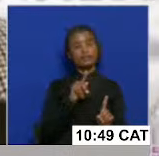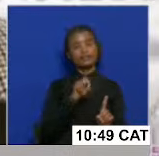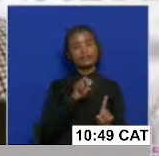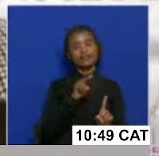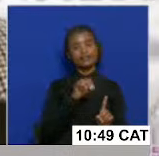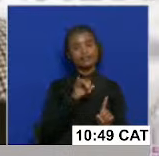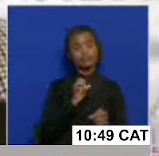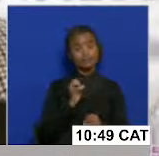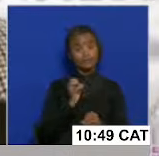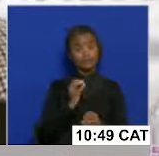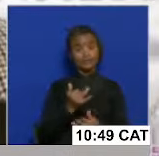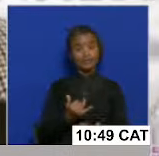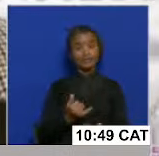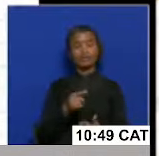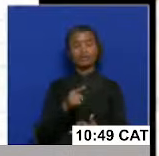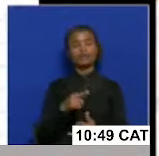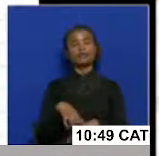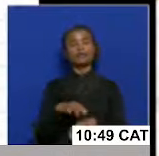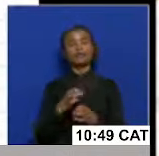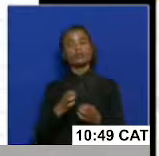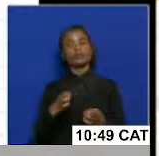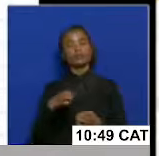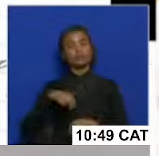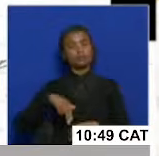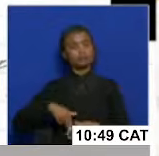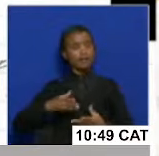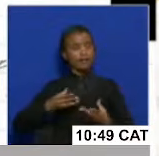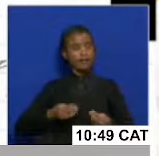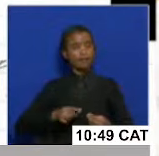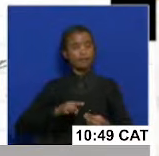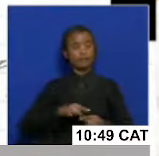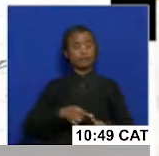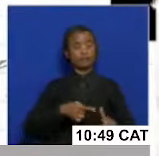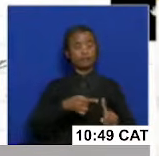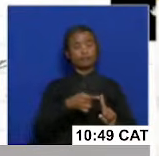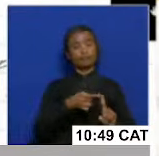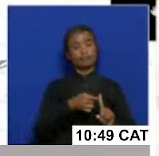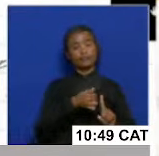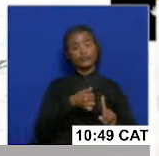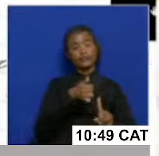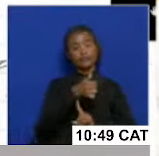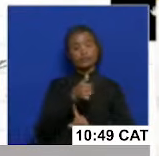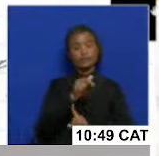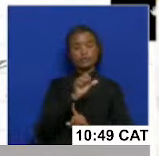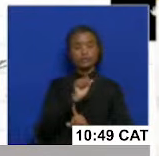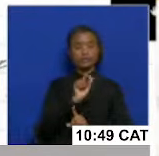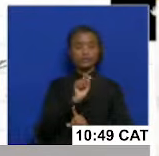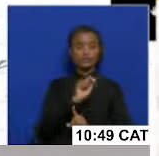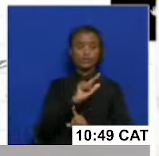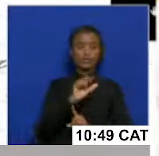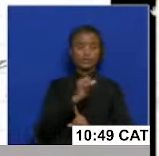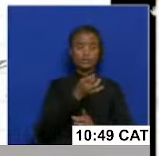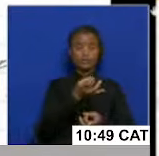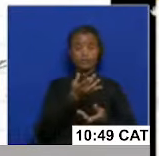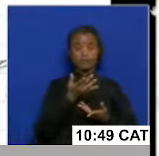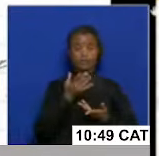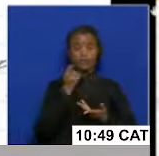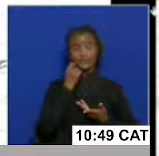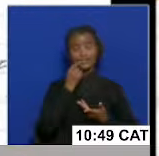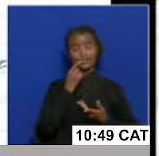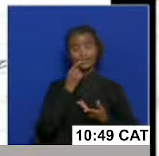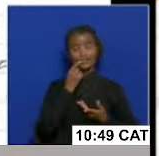when Constable Stalls told me she got a call from a JMPD